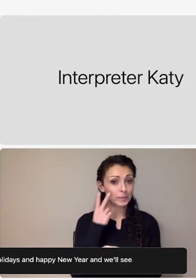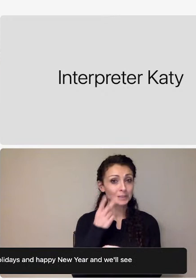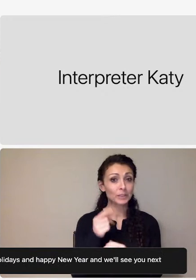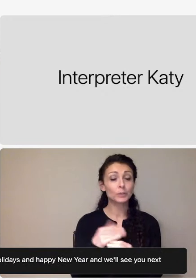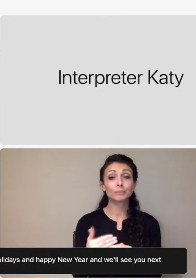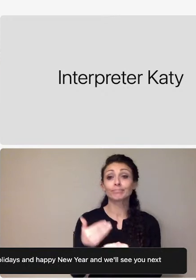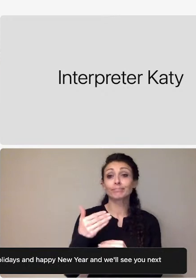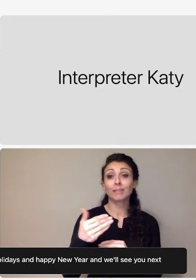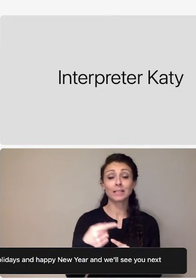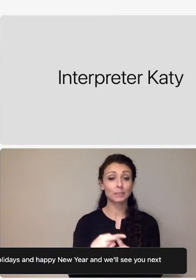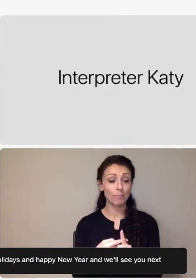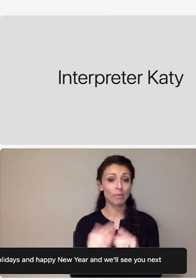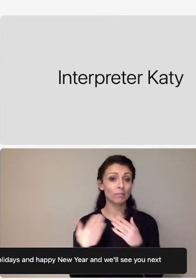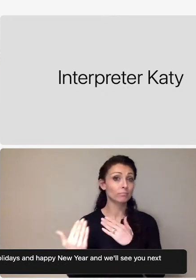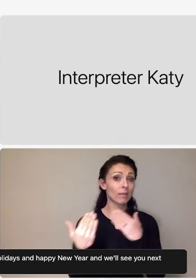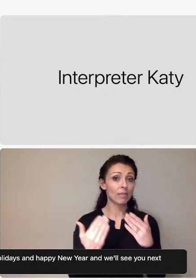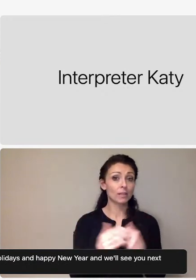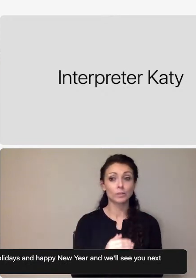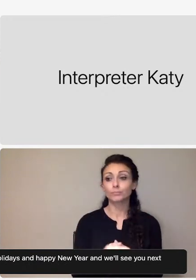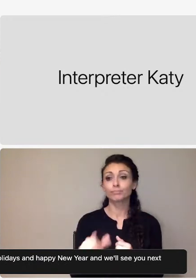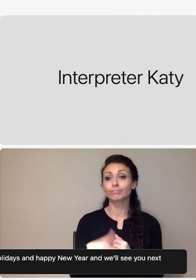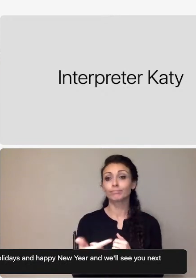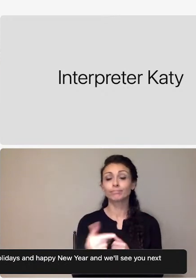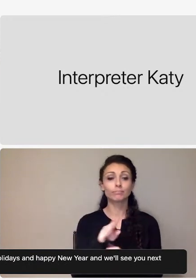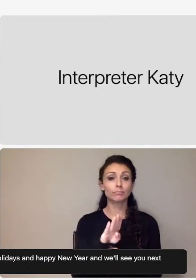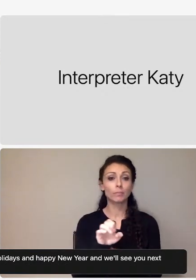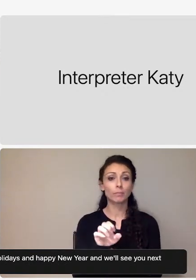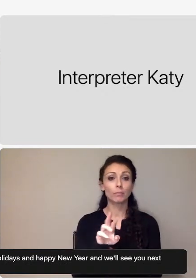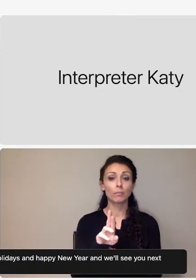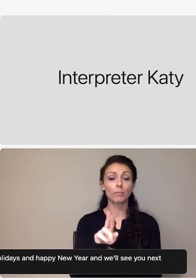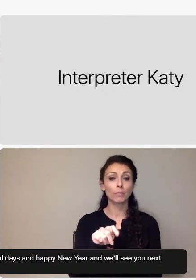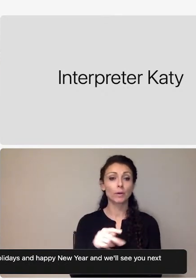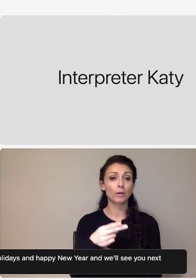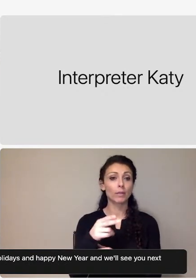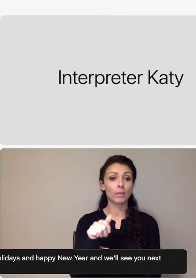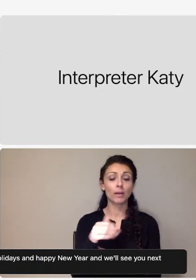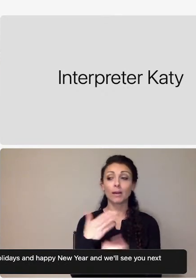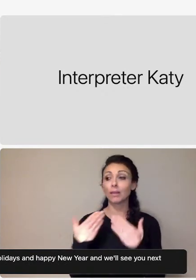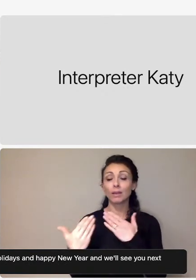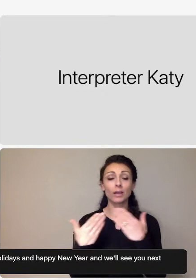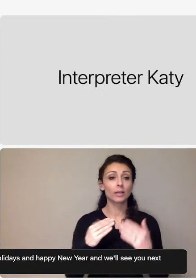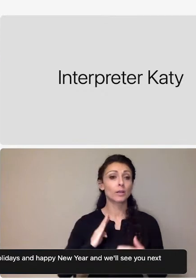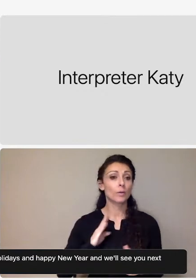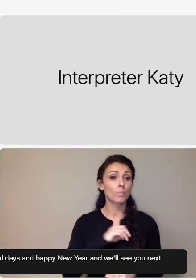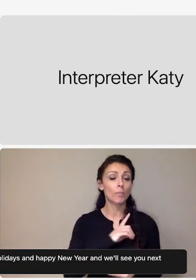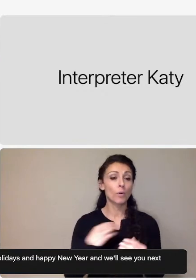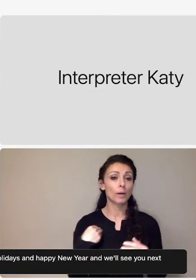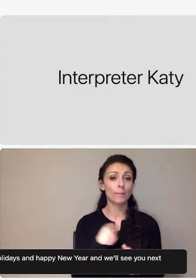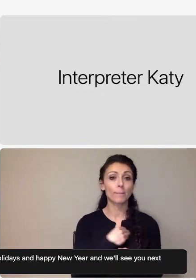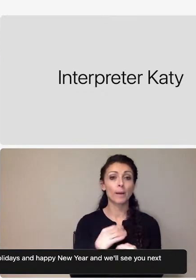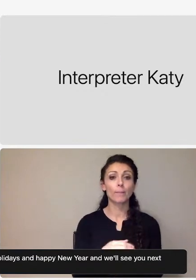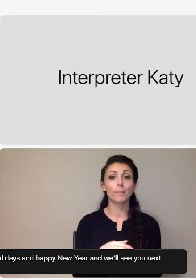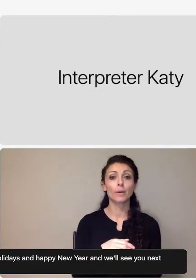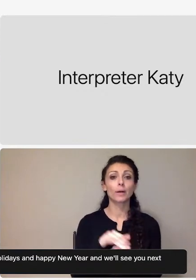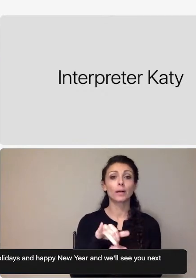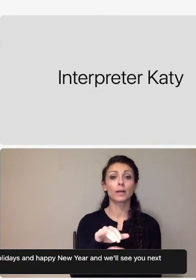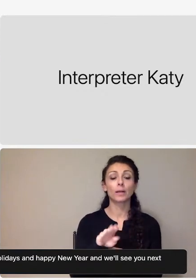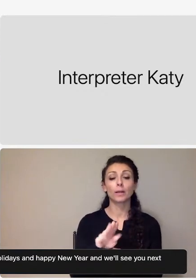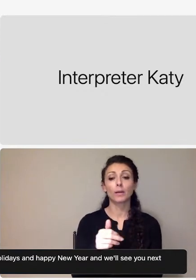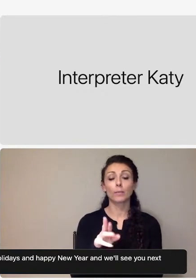month thank you bertha thank you board member ibarra board member throwing